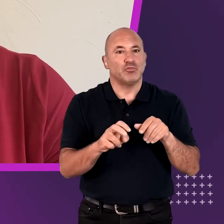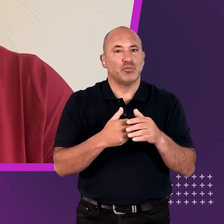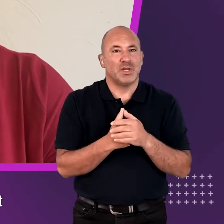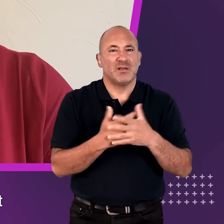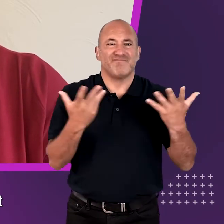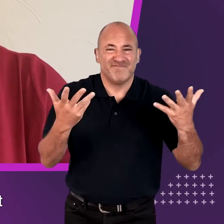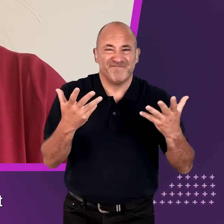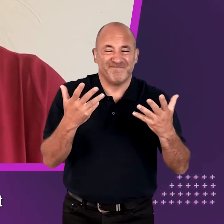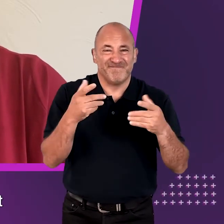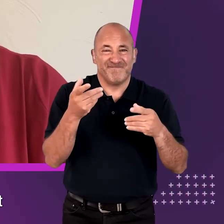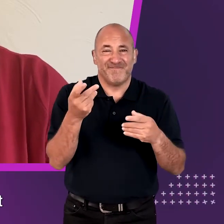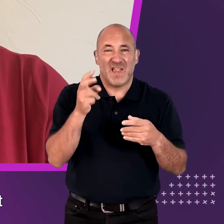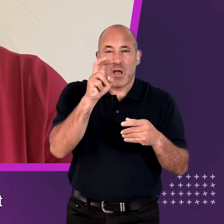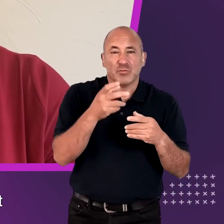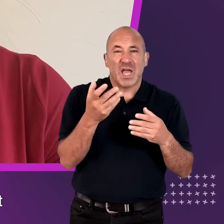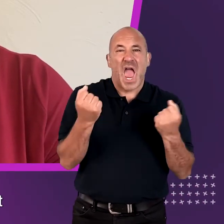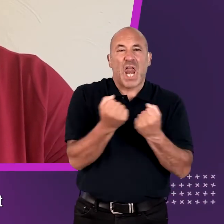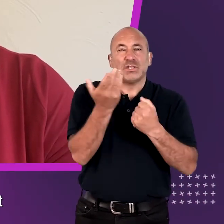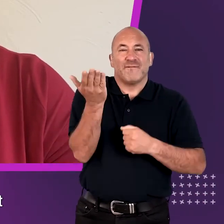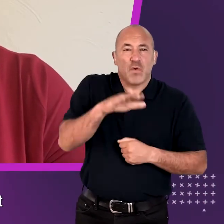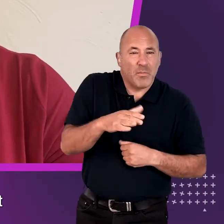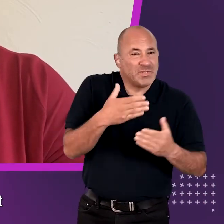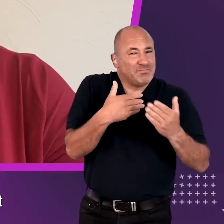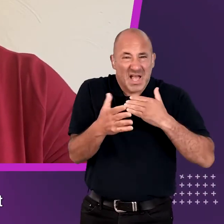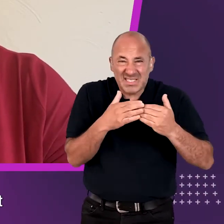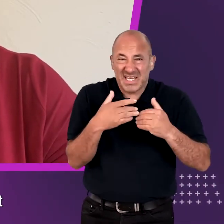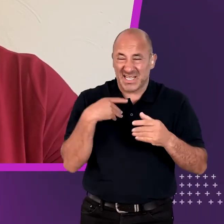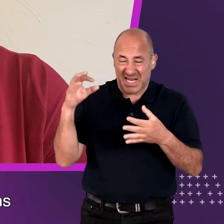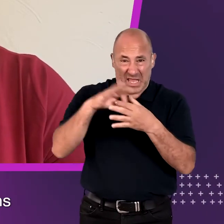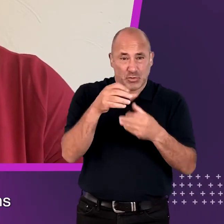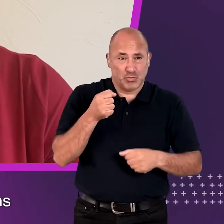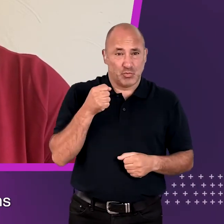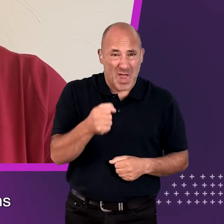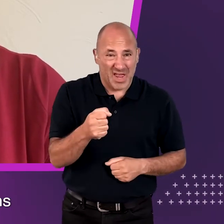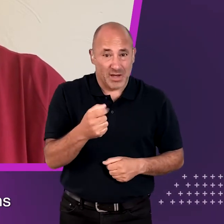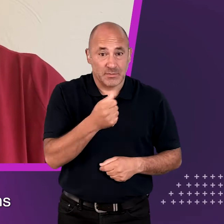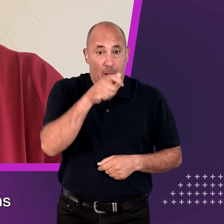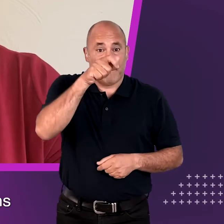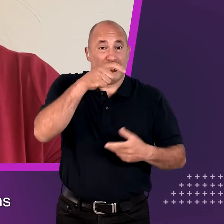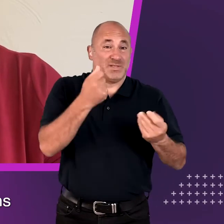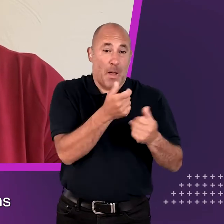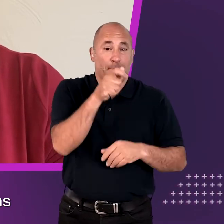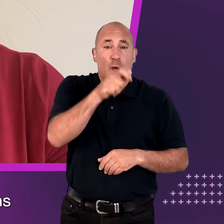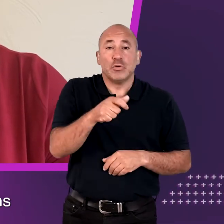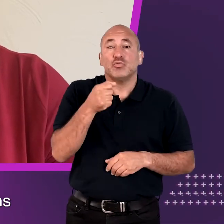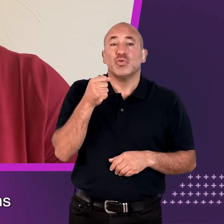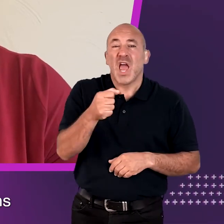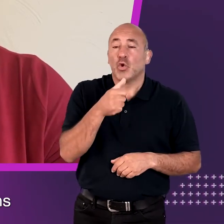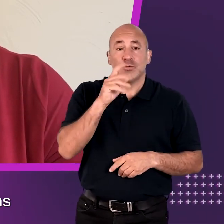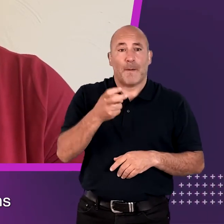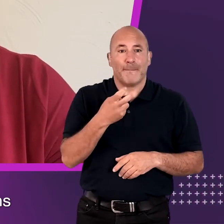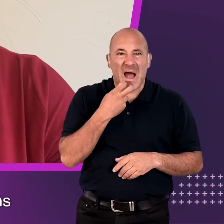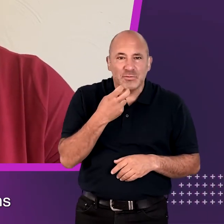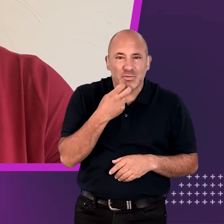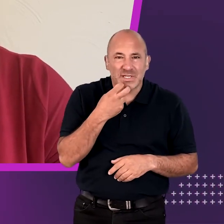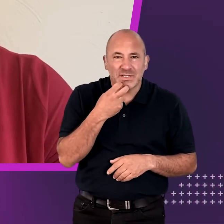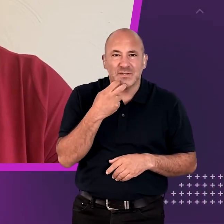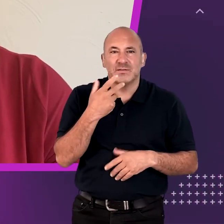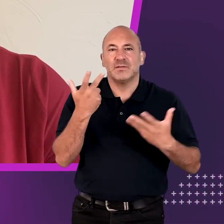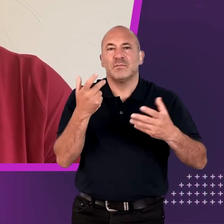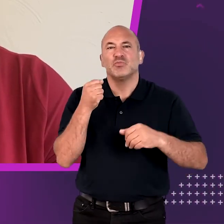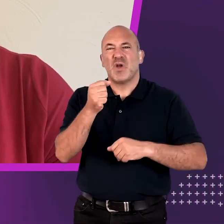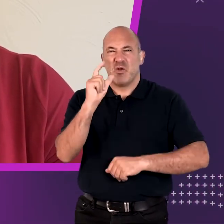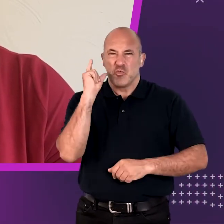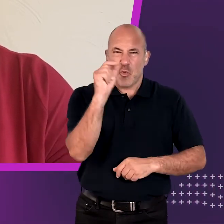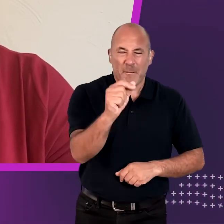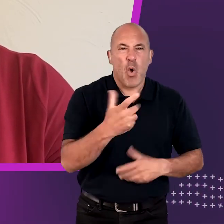trains. But wherever we source the energy from, we need to get it to the trains themselves. Although some passenger trains can